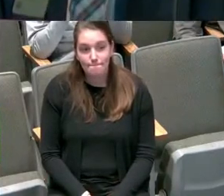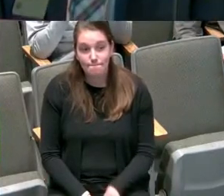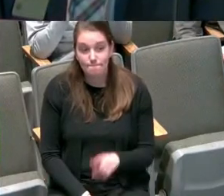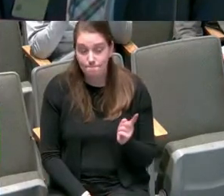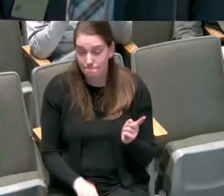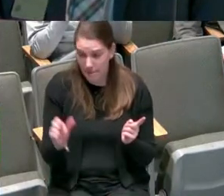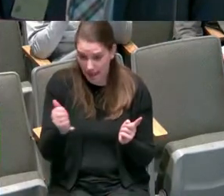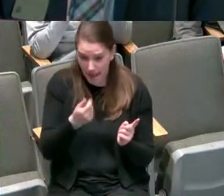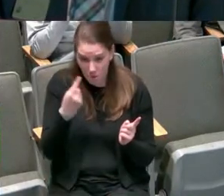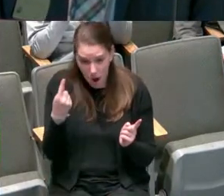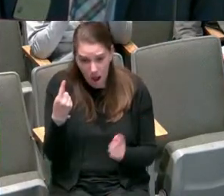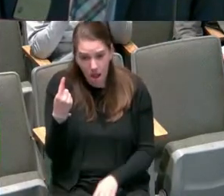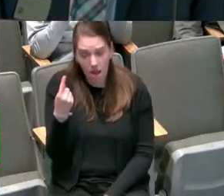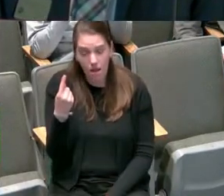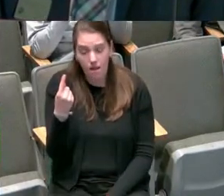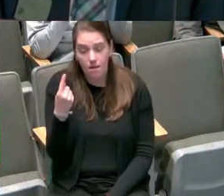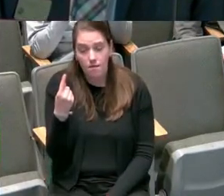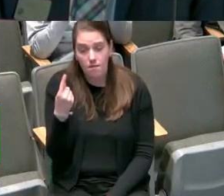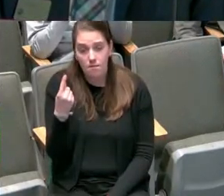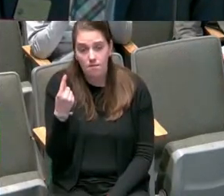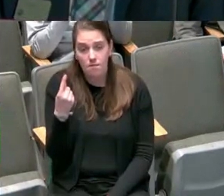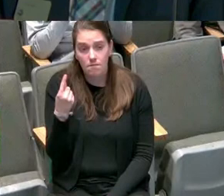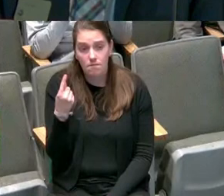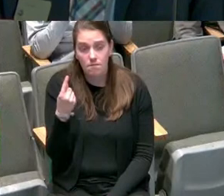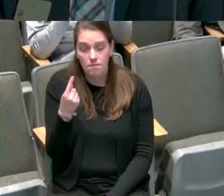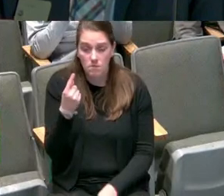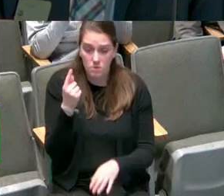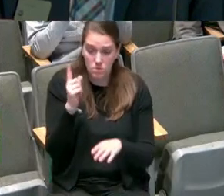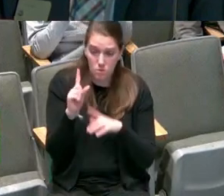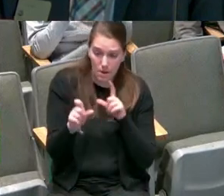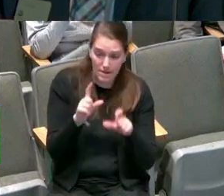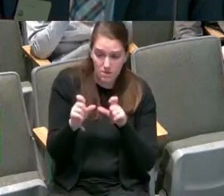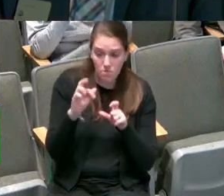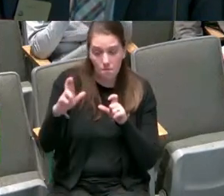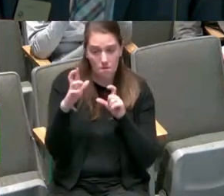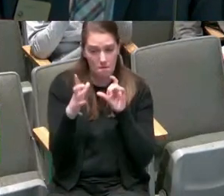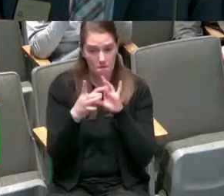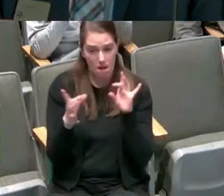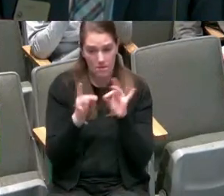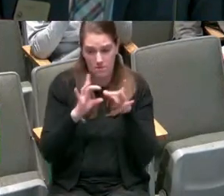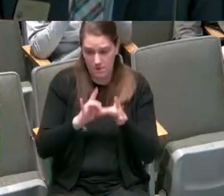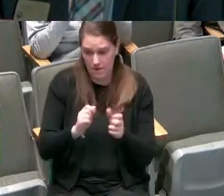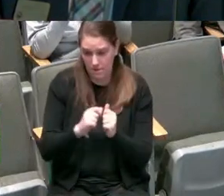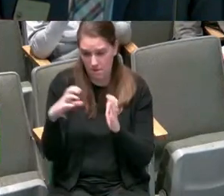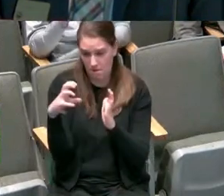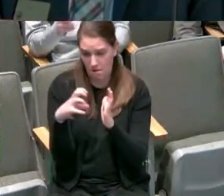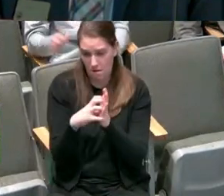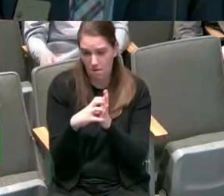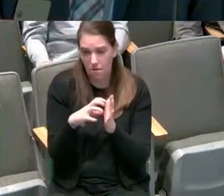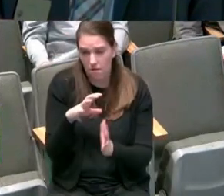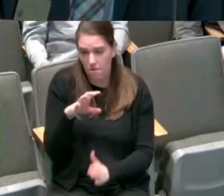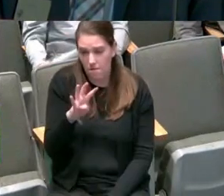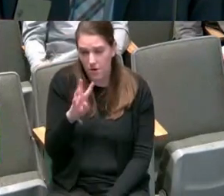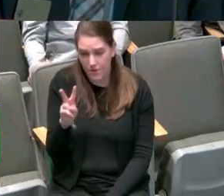does anyone have any questions or comments about article 42.